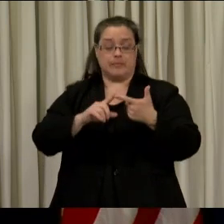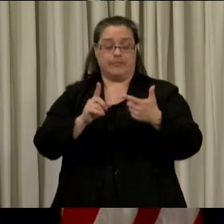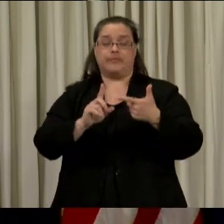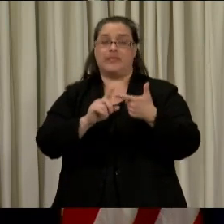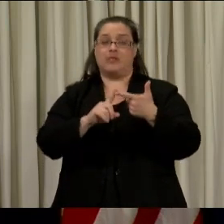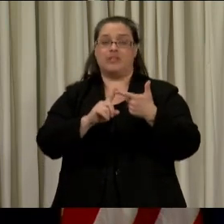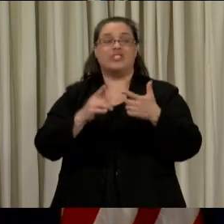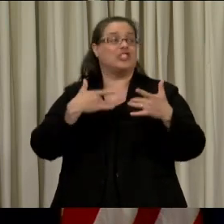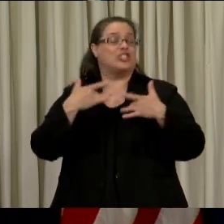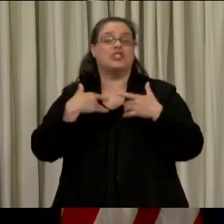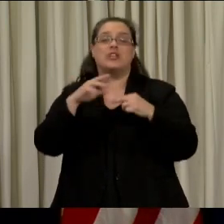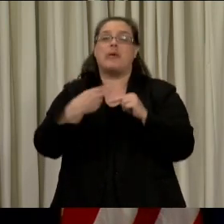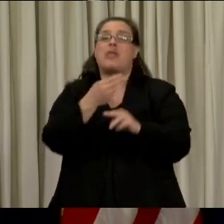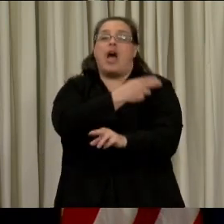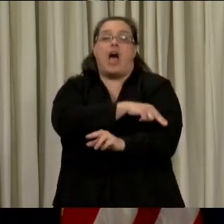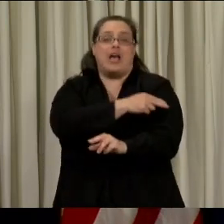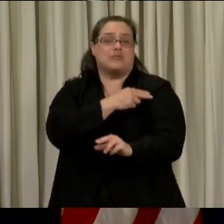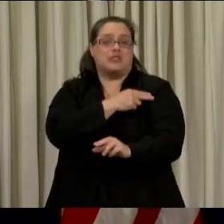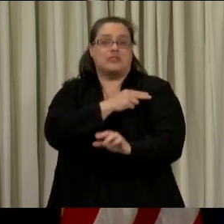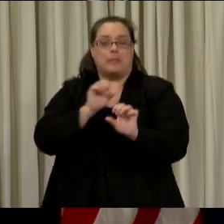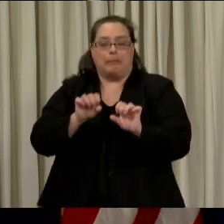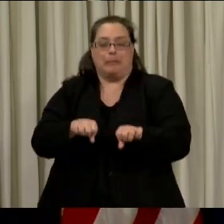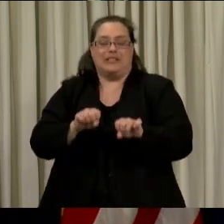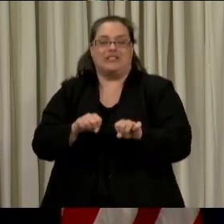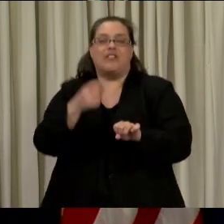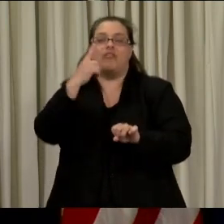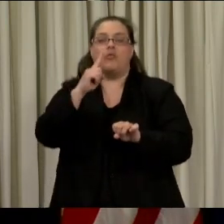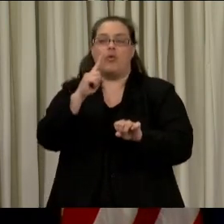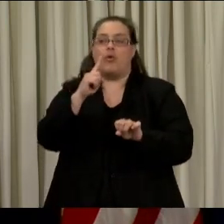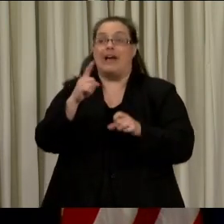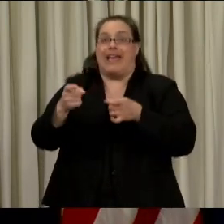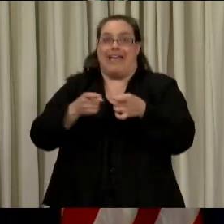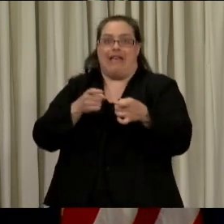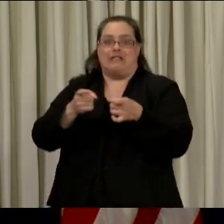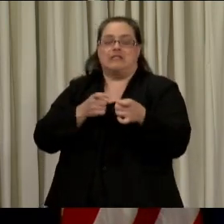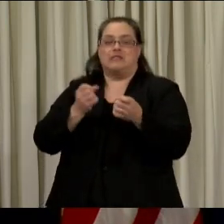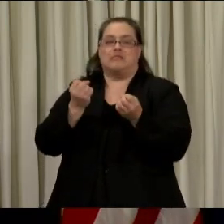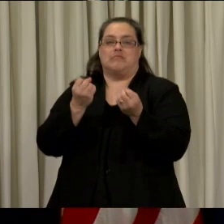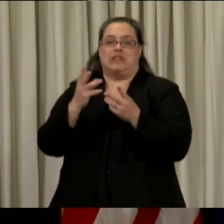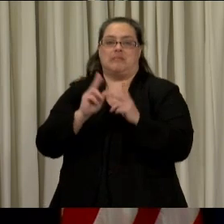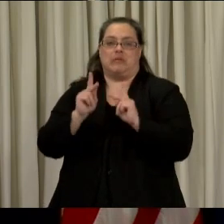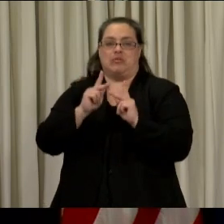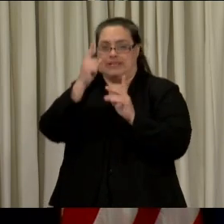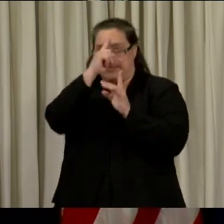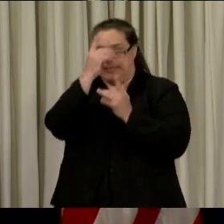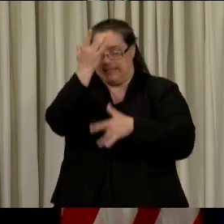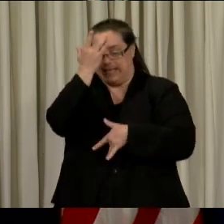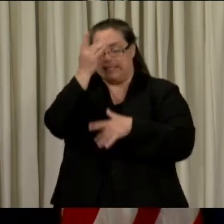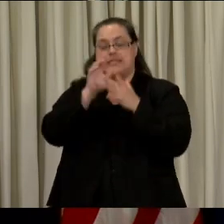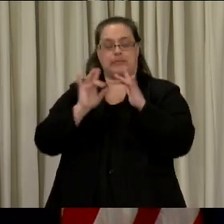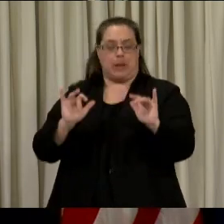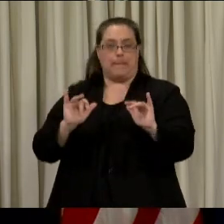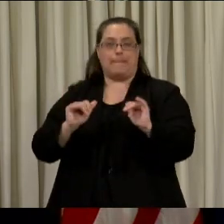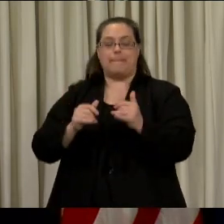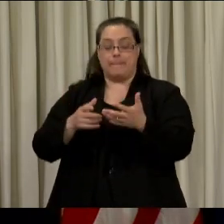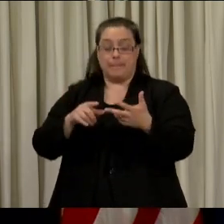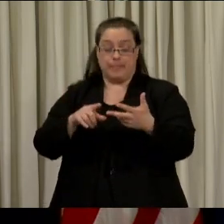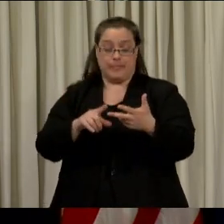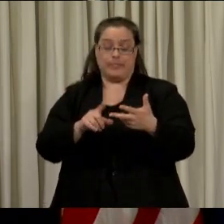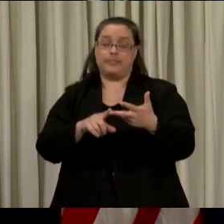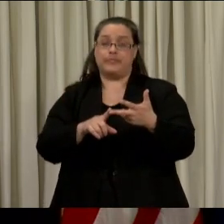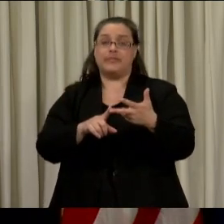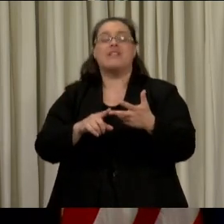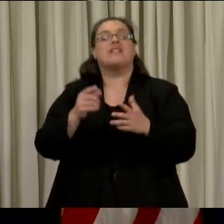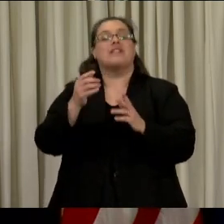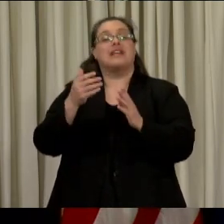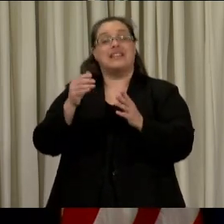of our hospitals to handle a surge in volume. Third, neighboring states have taken similar action, and we don't